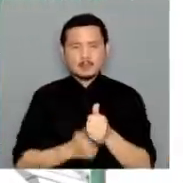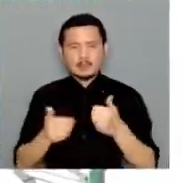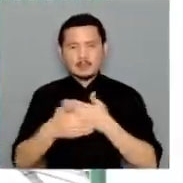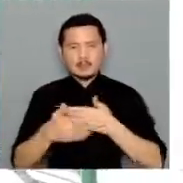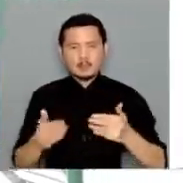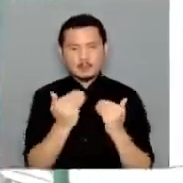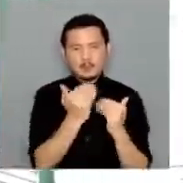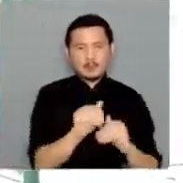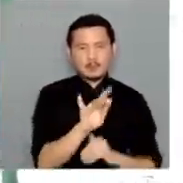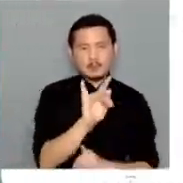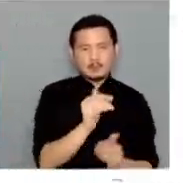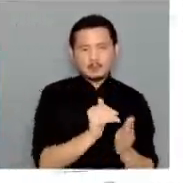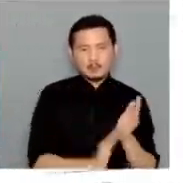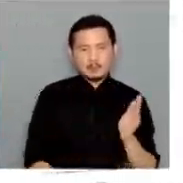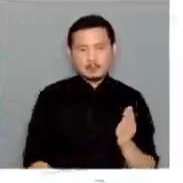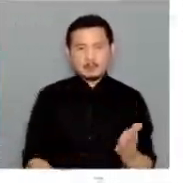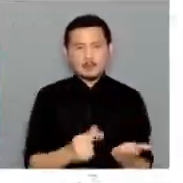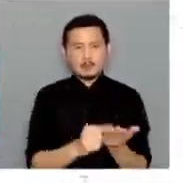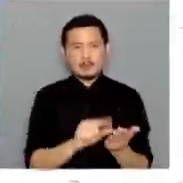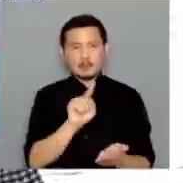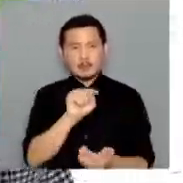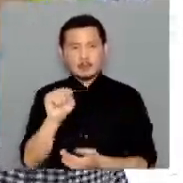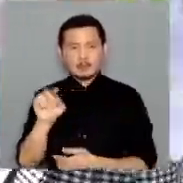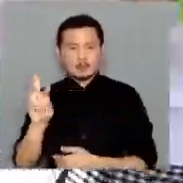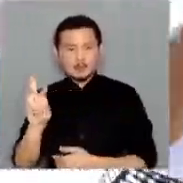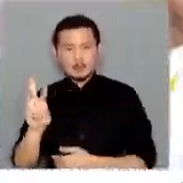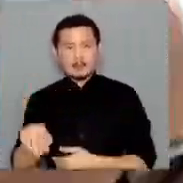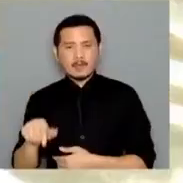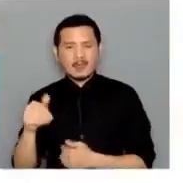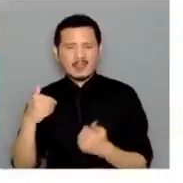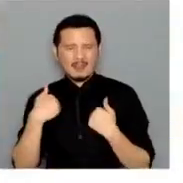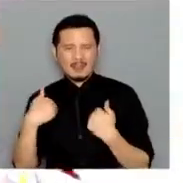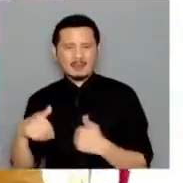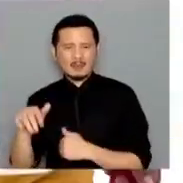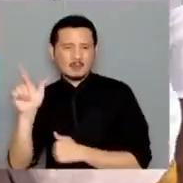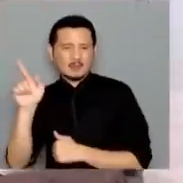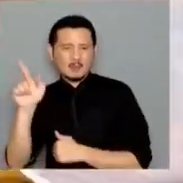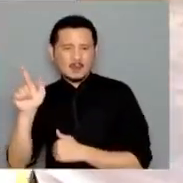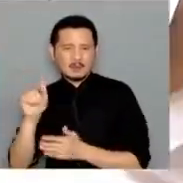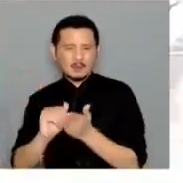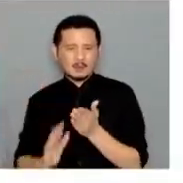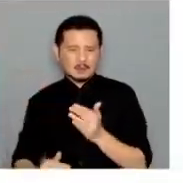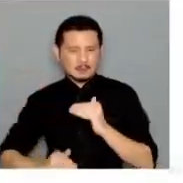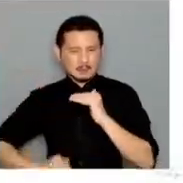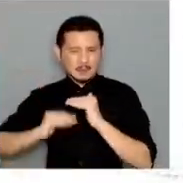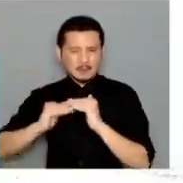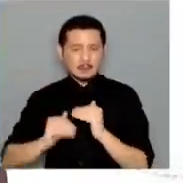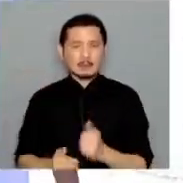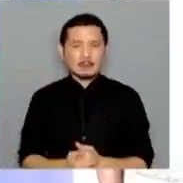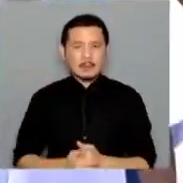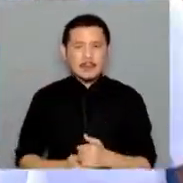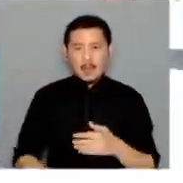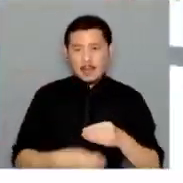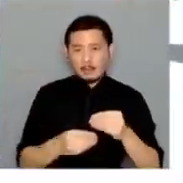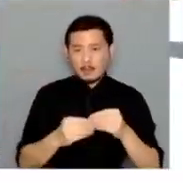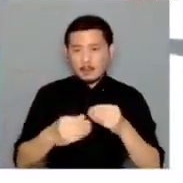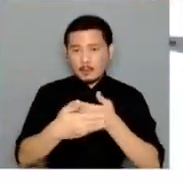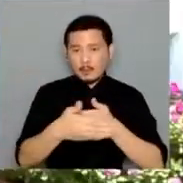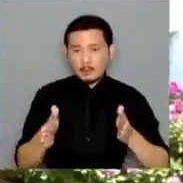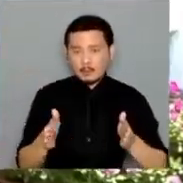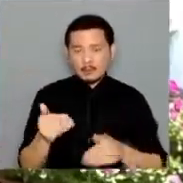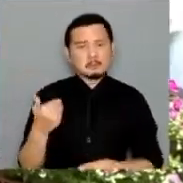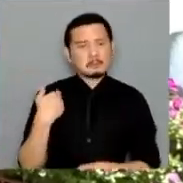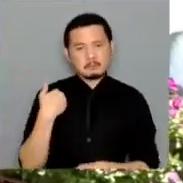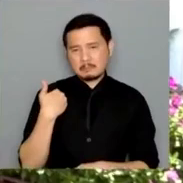while grade 1 to 6 have 35 students max limit per class. Construction for the additional 20 classroom is still